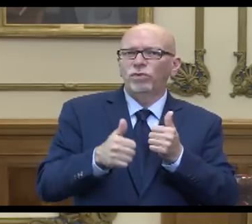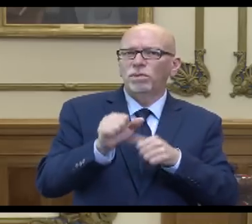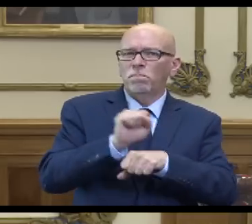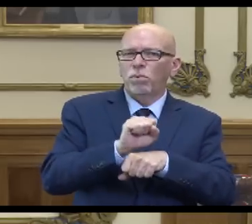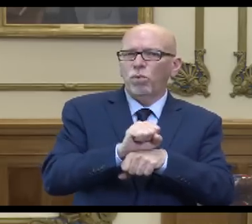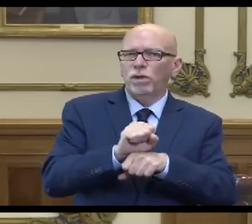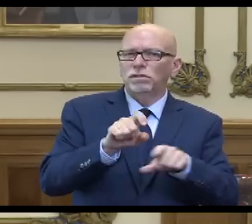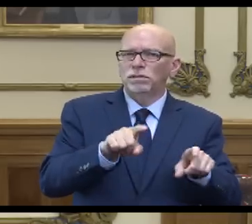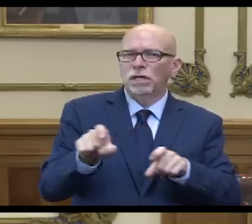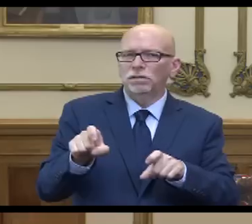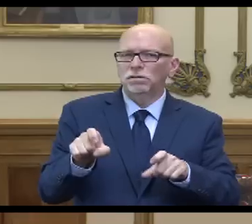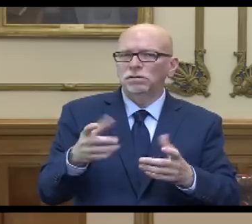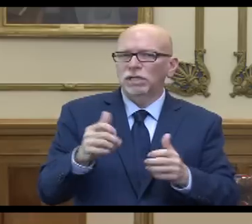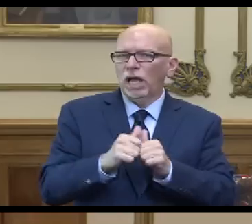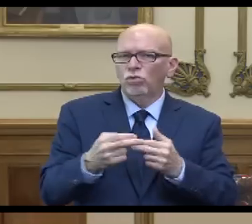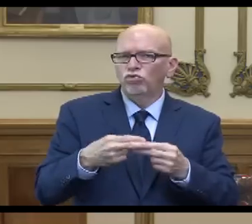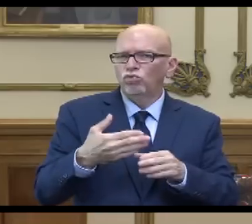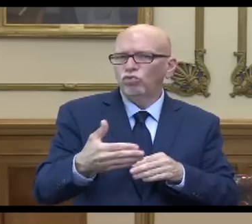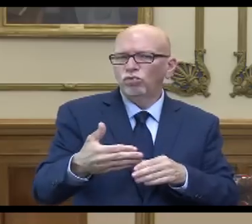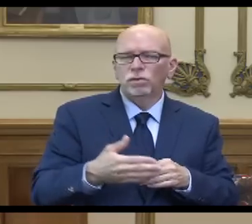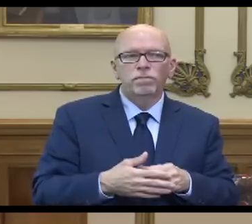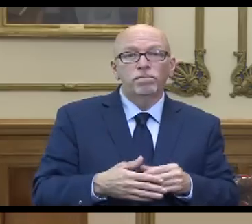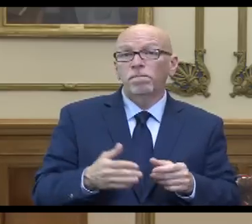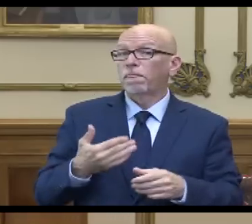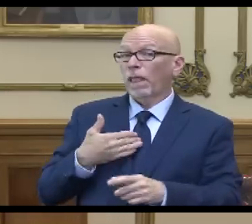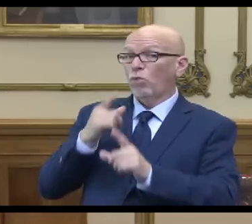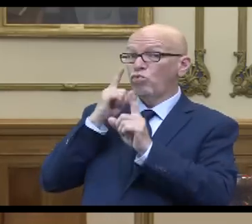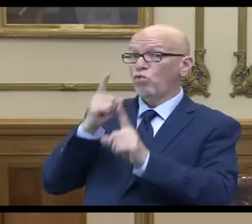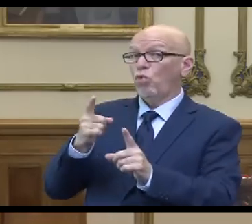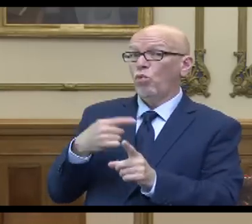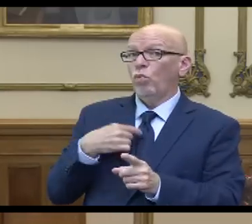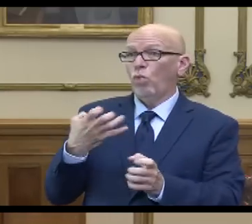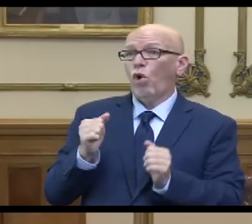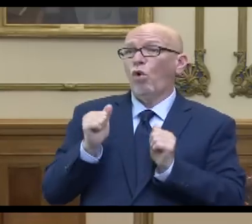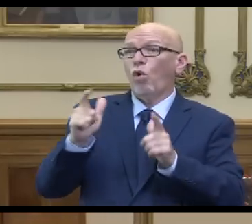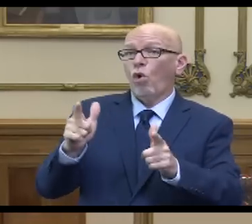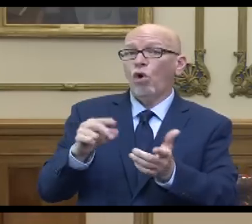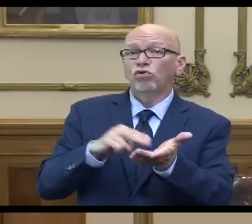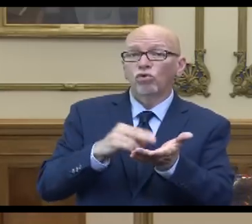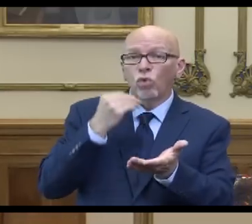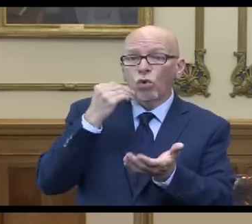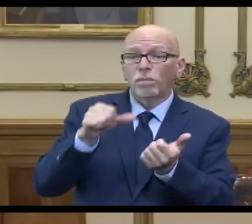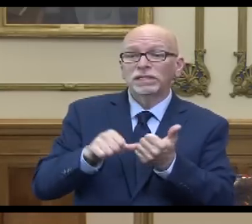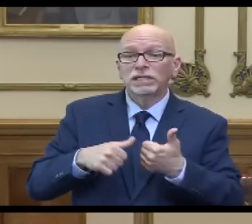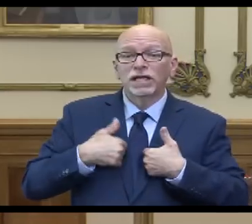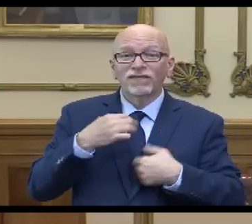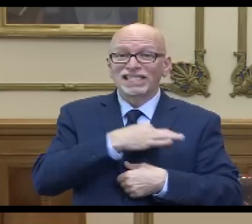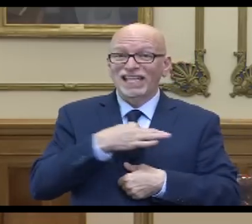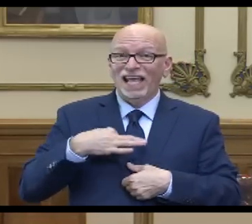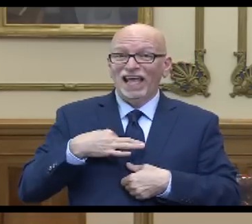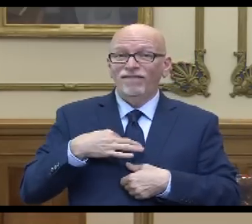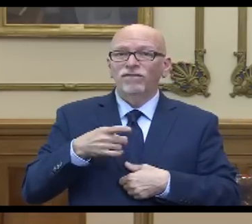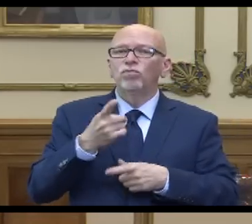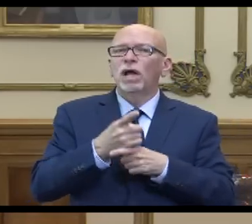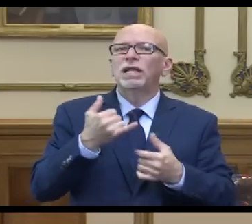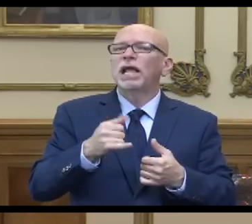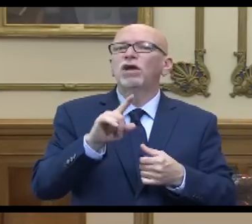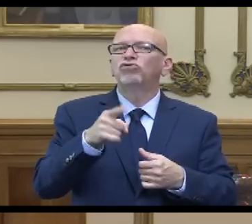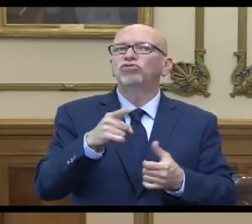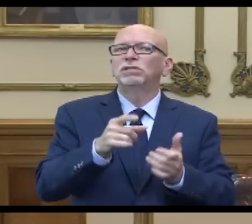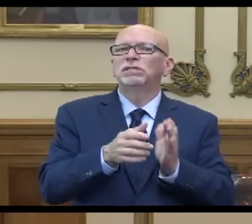employee tested by? The goal is to get all long-term care staff, right now just the skilled nursing facility